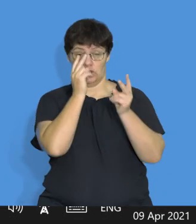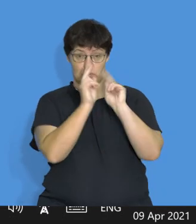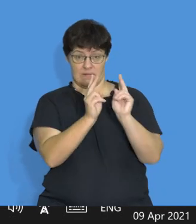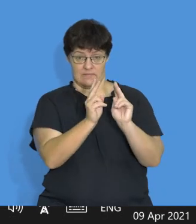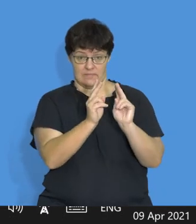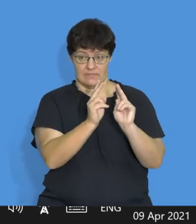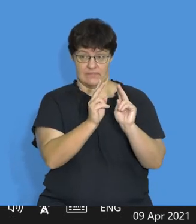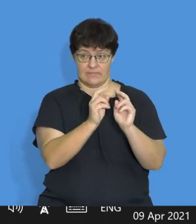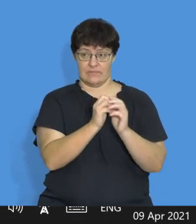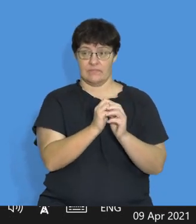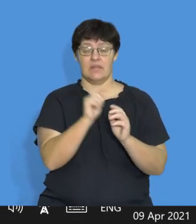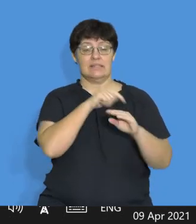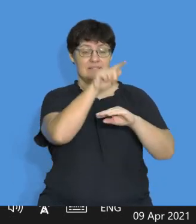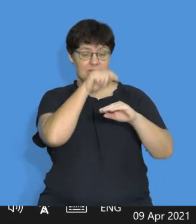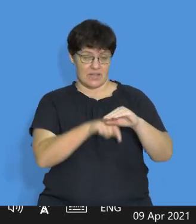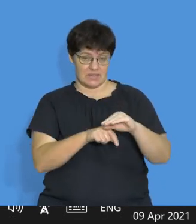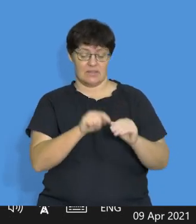okay, divided by